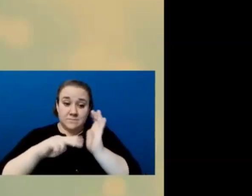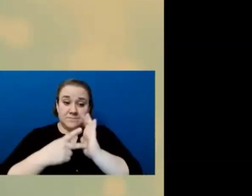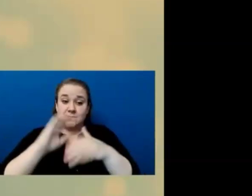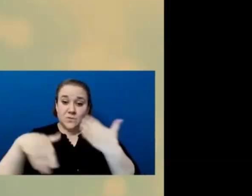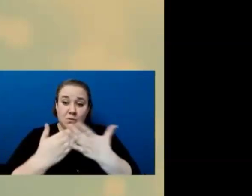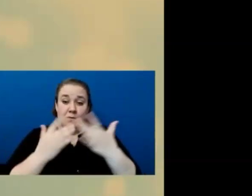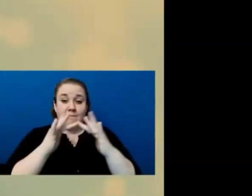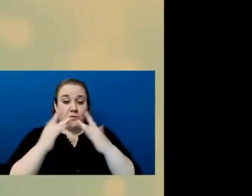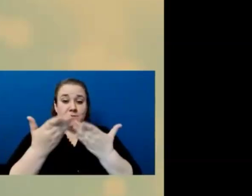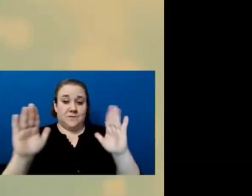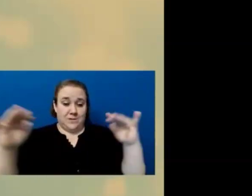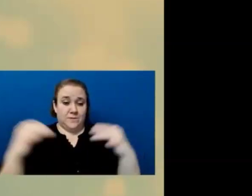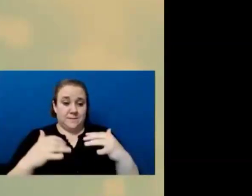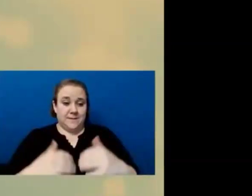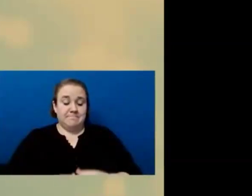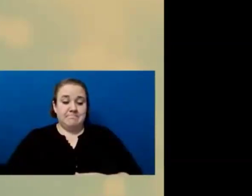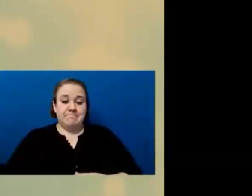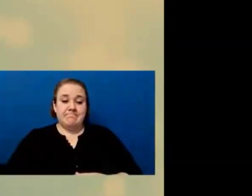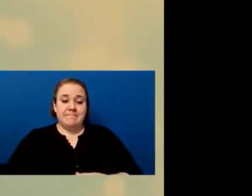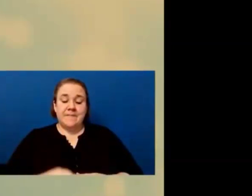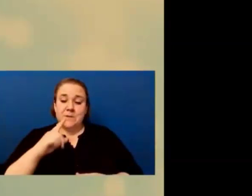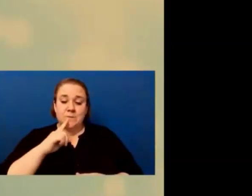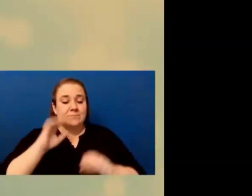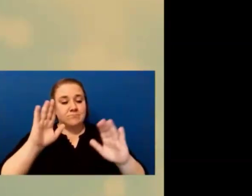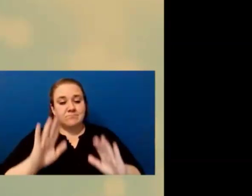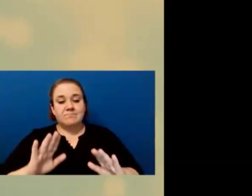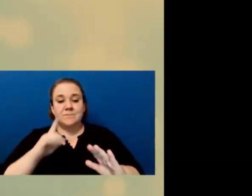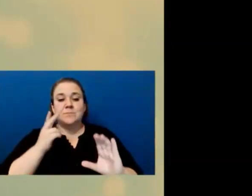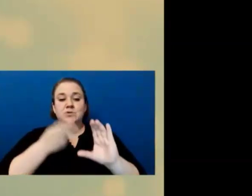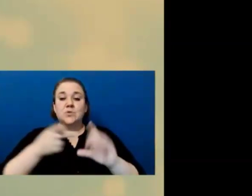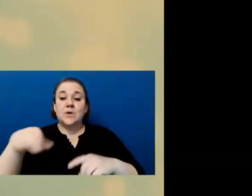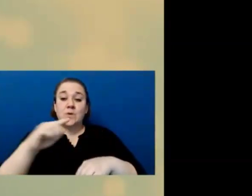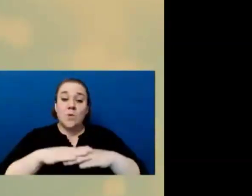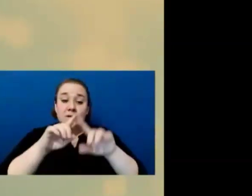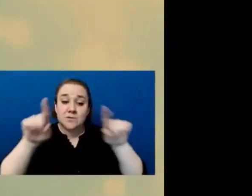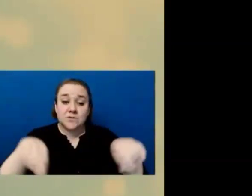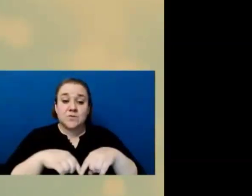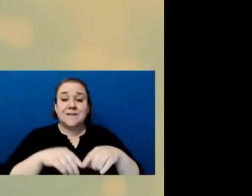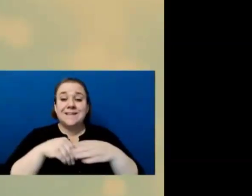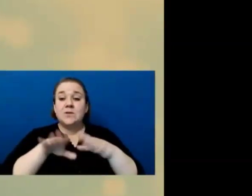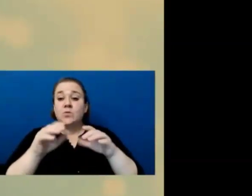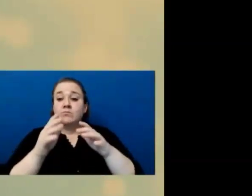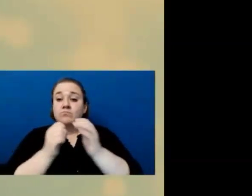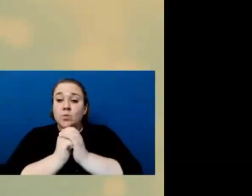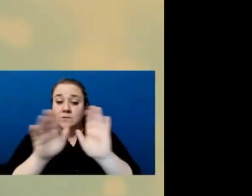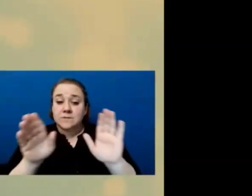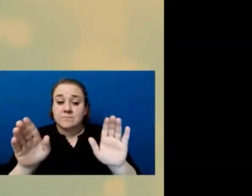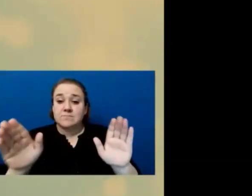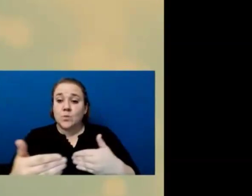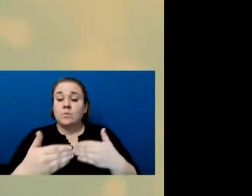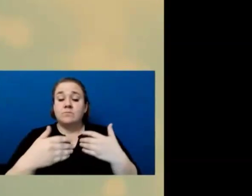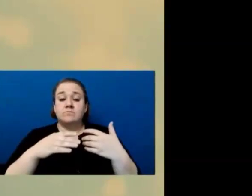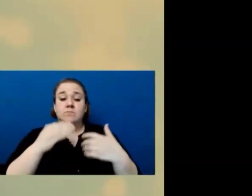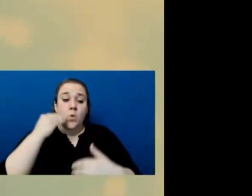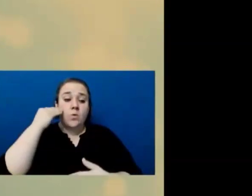first intentionally all-virtual General Assembly. It is a delight to be joining you on screen in your sanctuaries